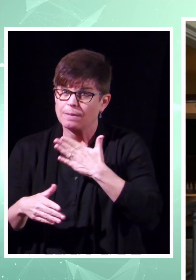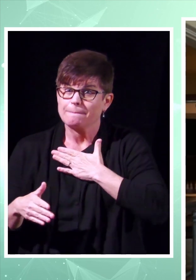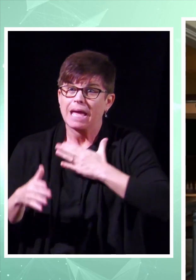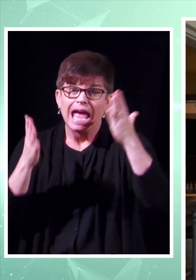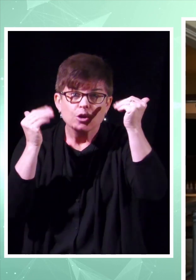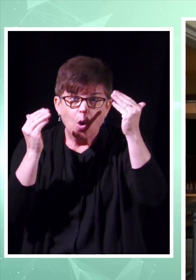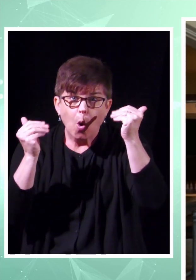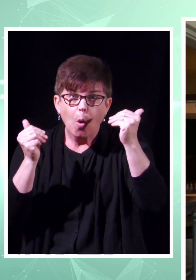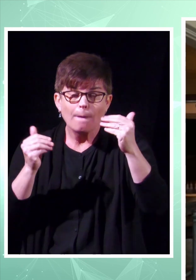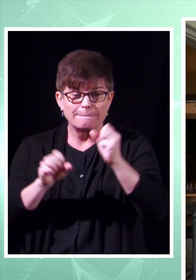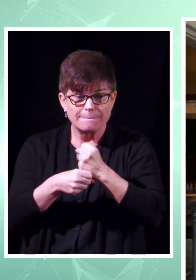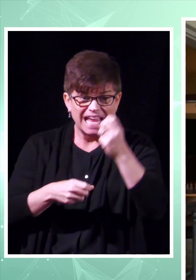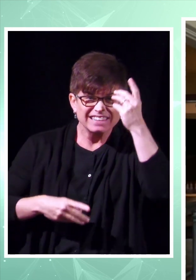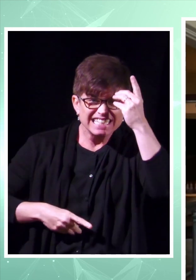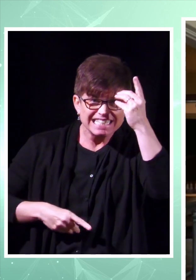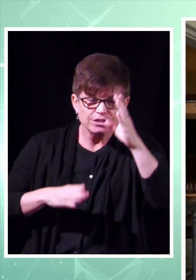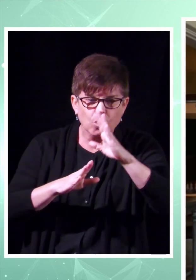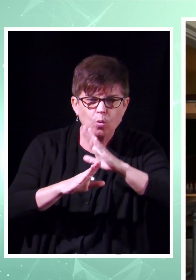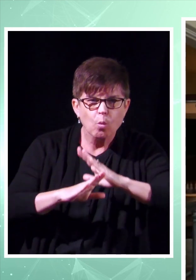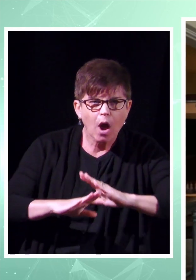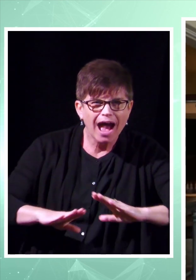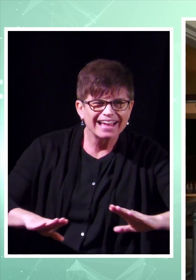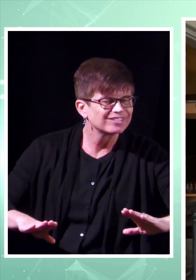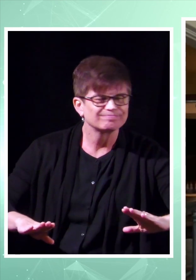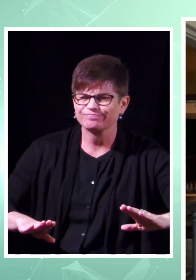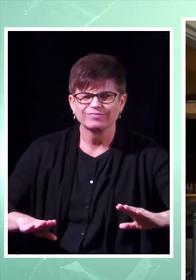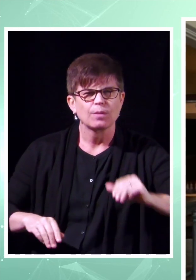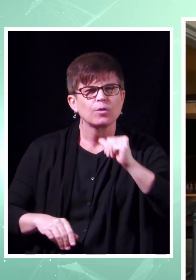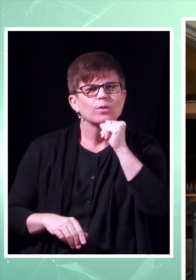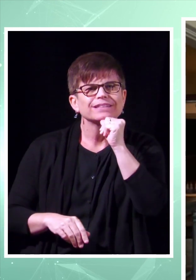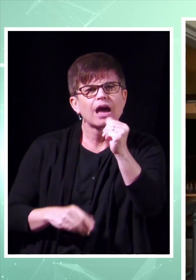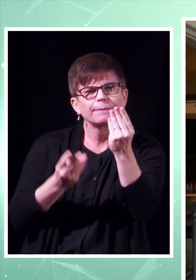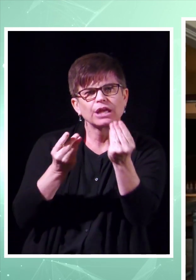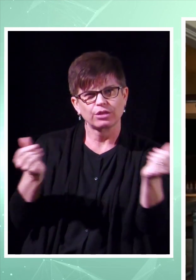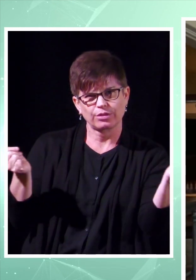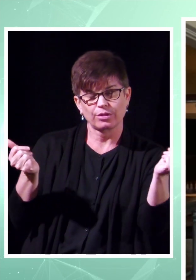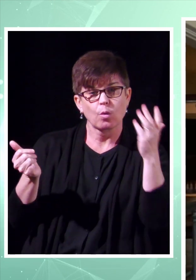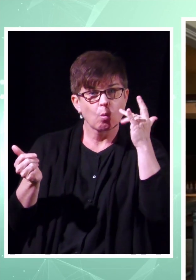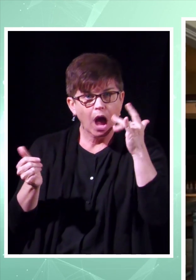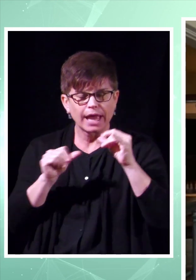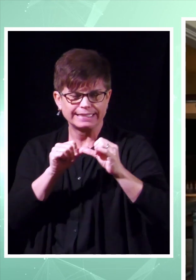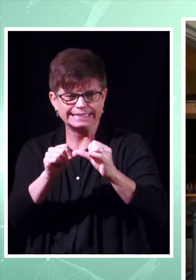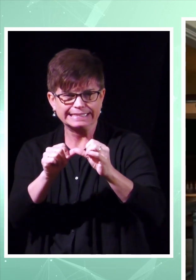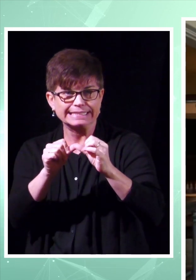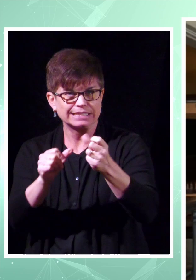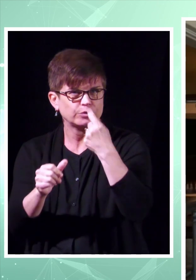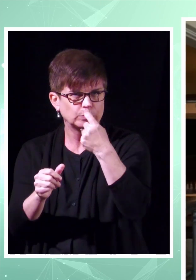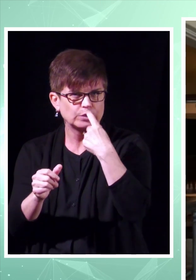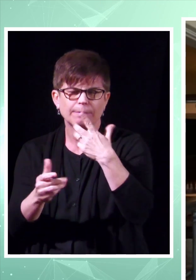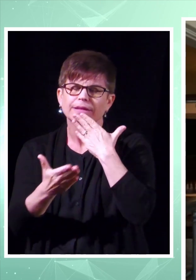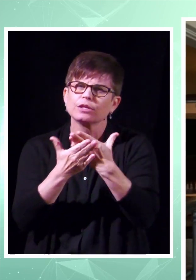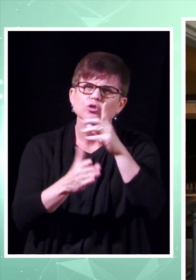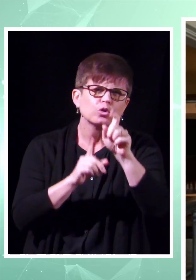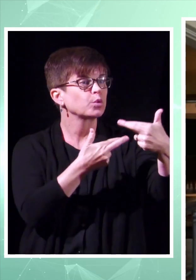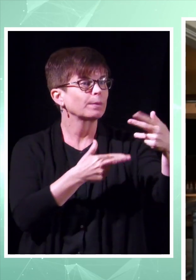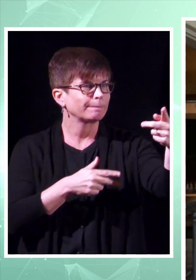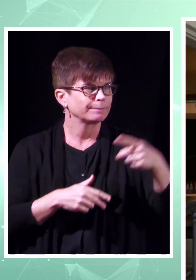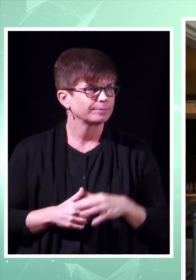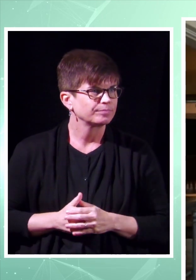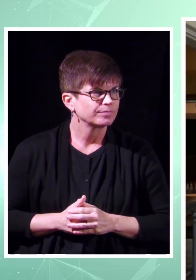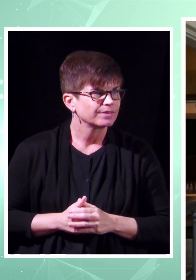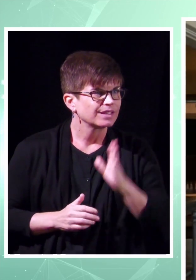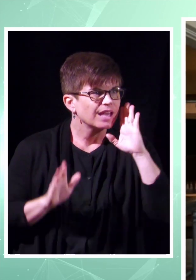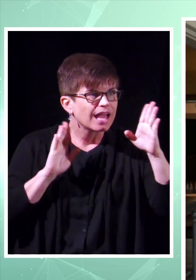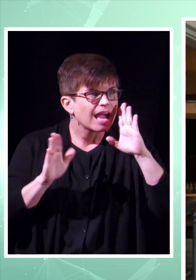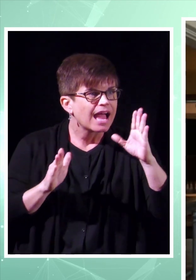quiet, but it wouldn't meet the definition of remission because we continue to take them. Very good question. Thank you. Hi,